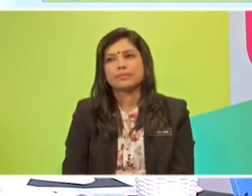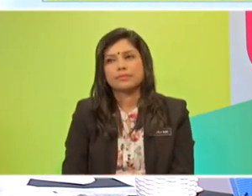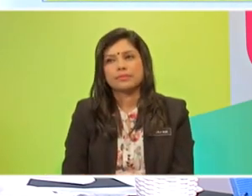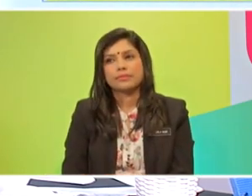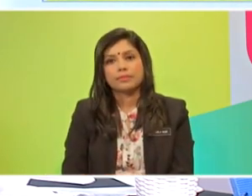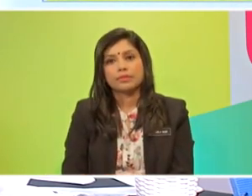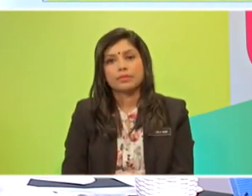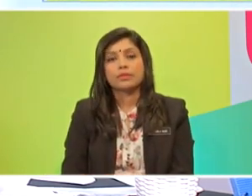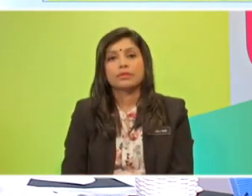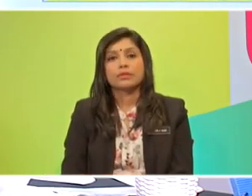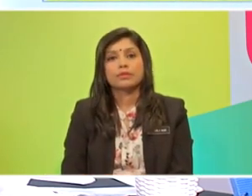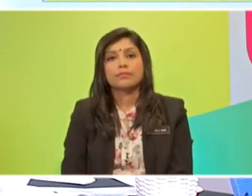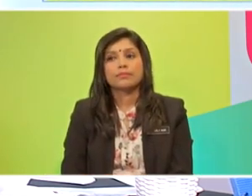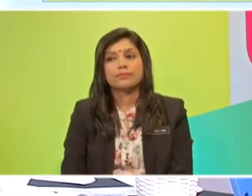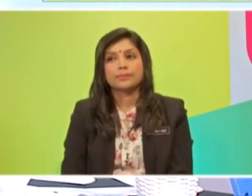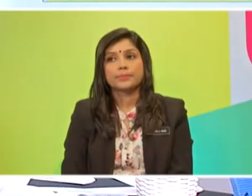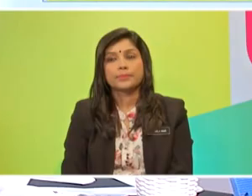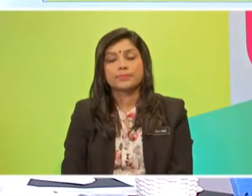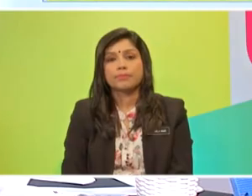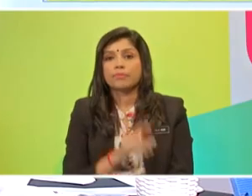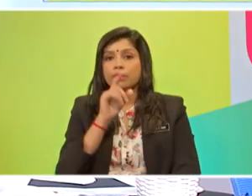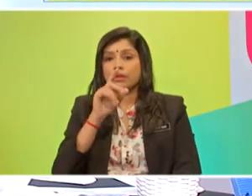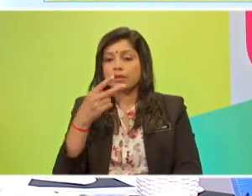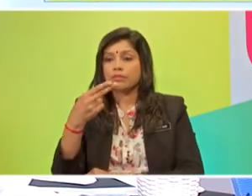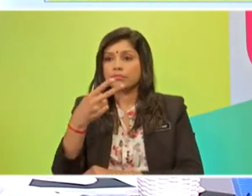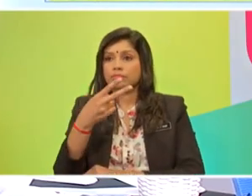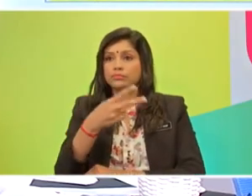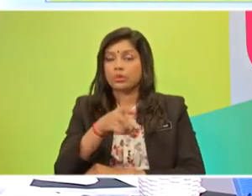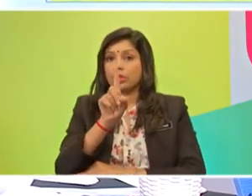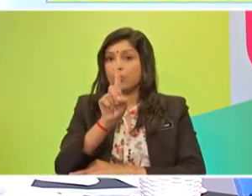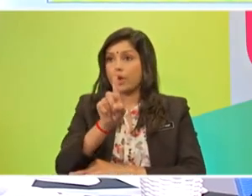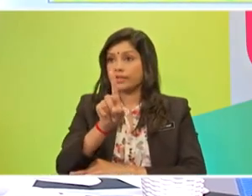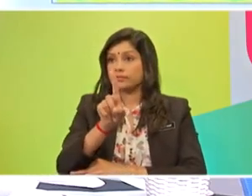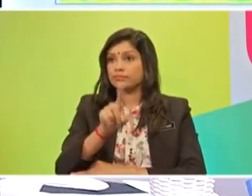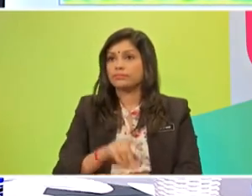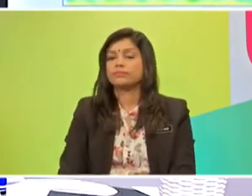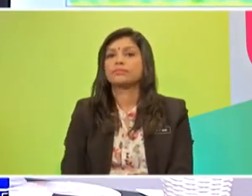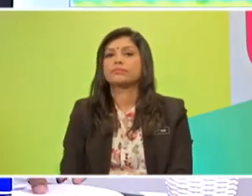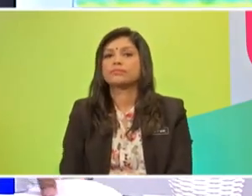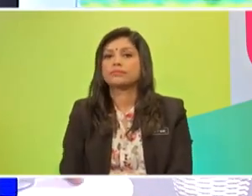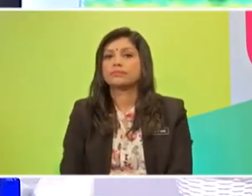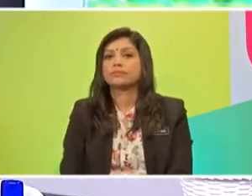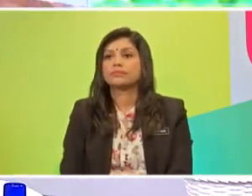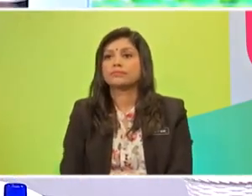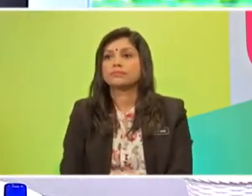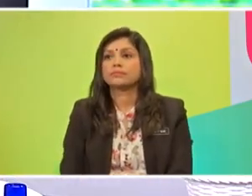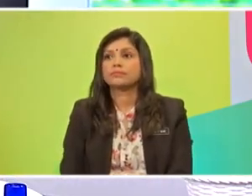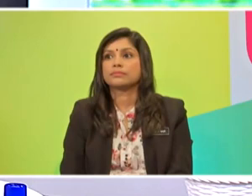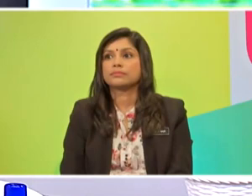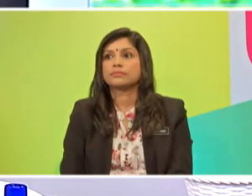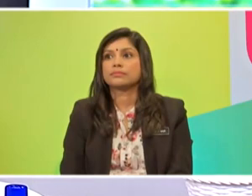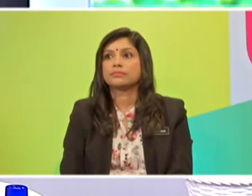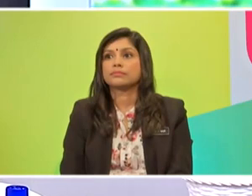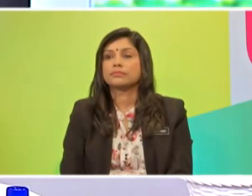part of the paper. Just cut one part of the paper, okay? So, mm-hmm. when you cut it, you'll have a shape like